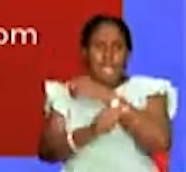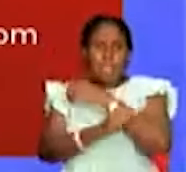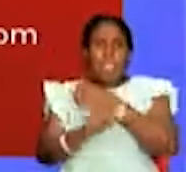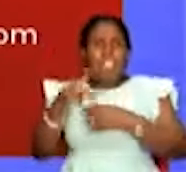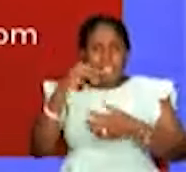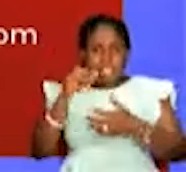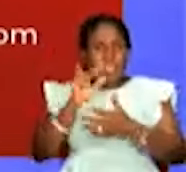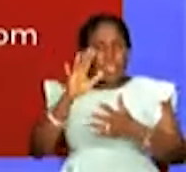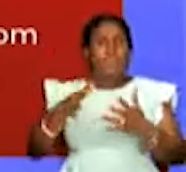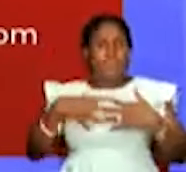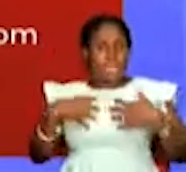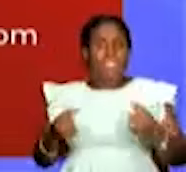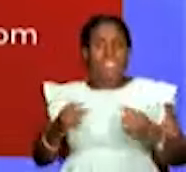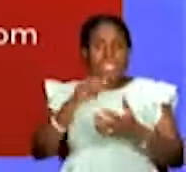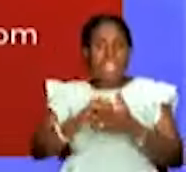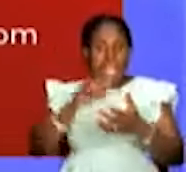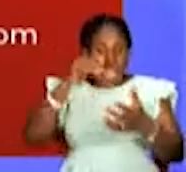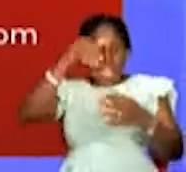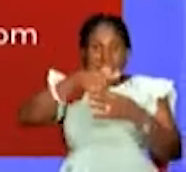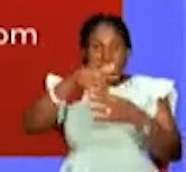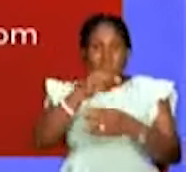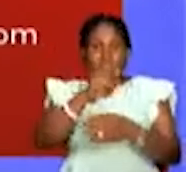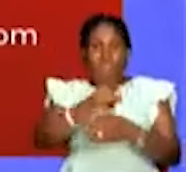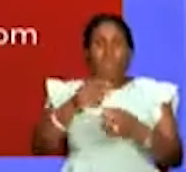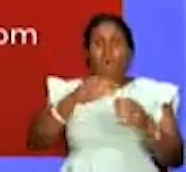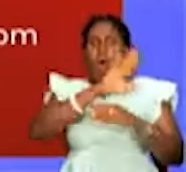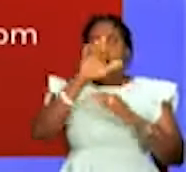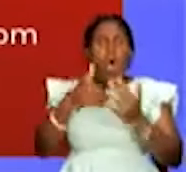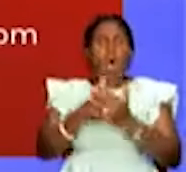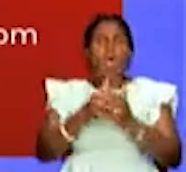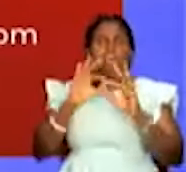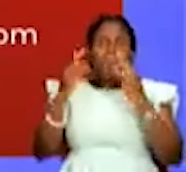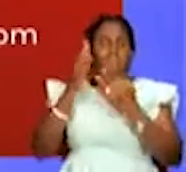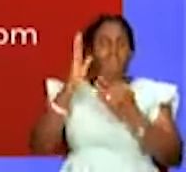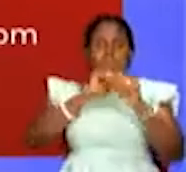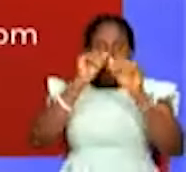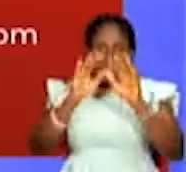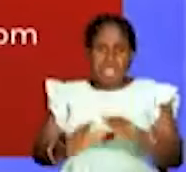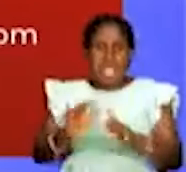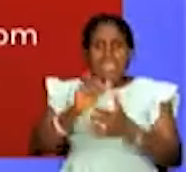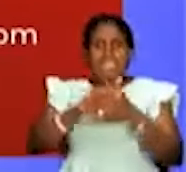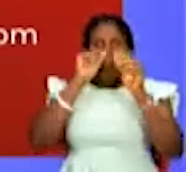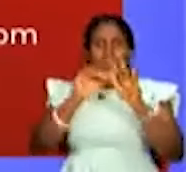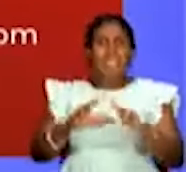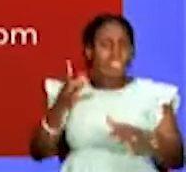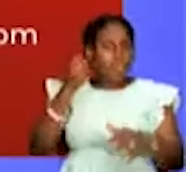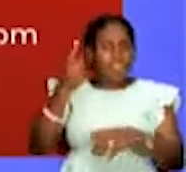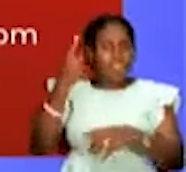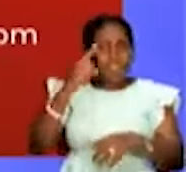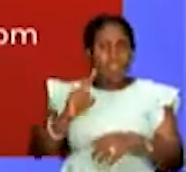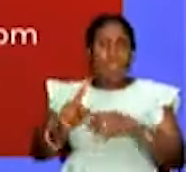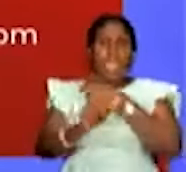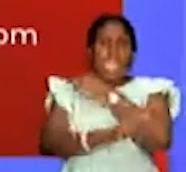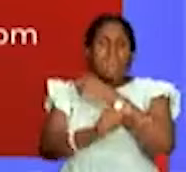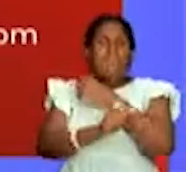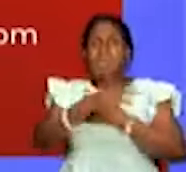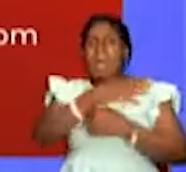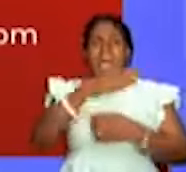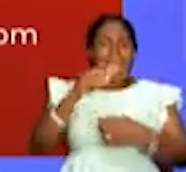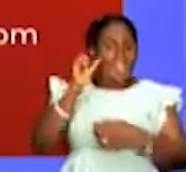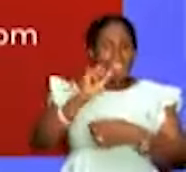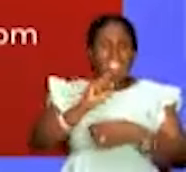be blessed, and that that blessing was for Abraham and his seed, that seed being Christ? And according